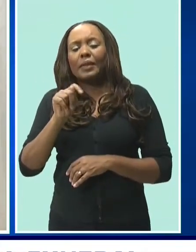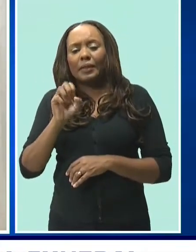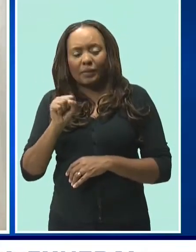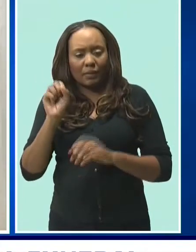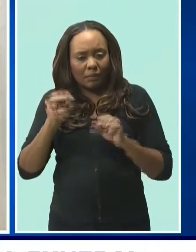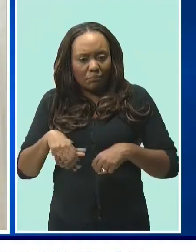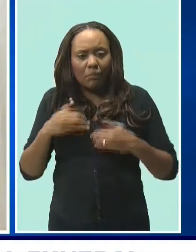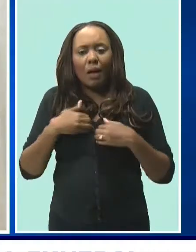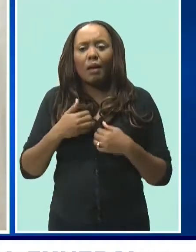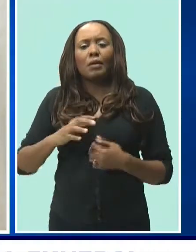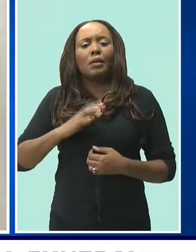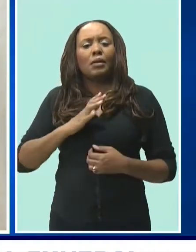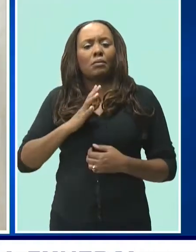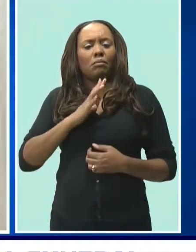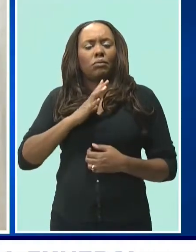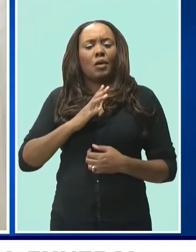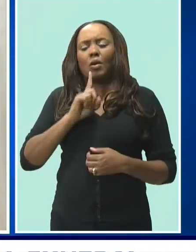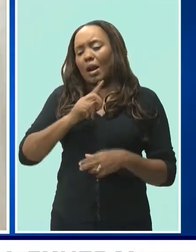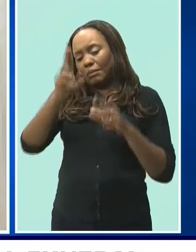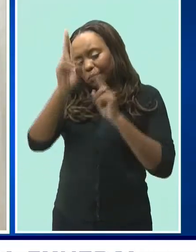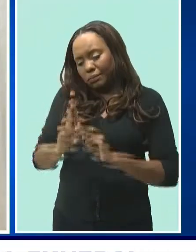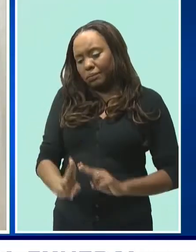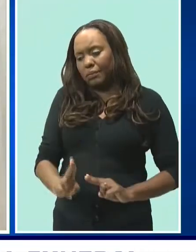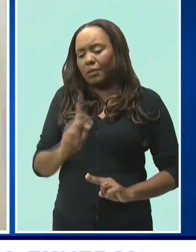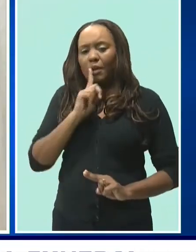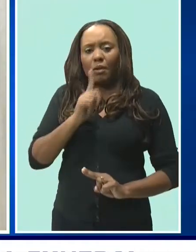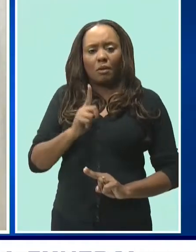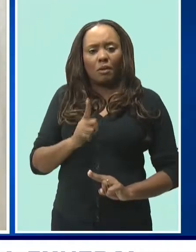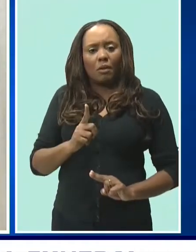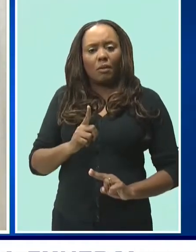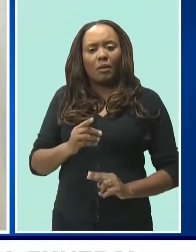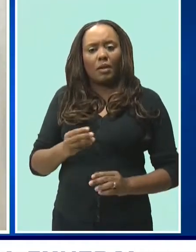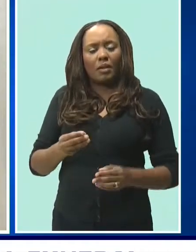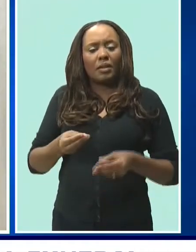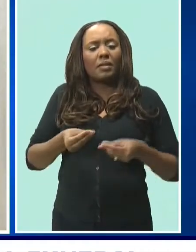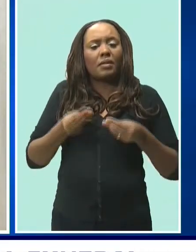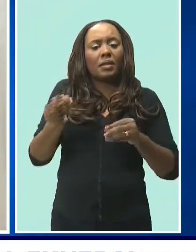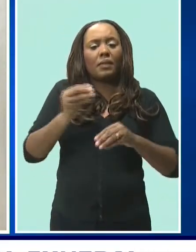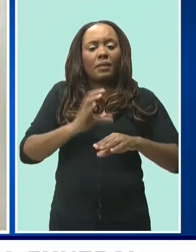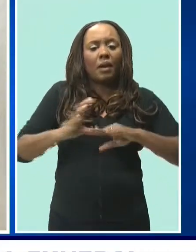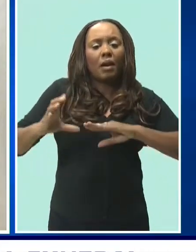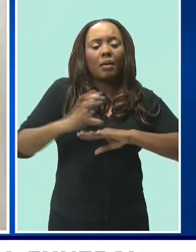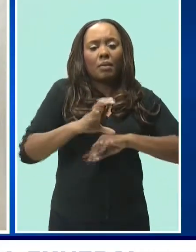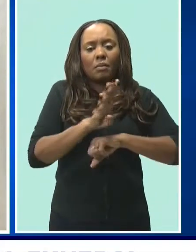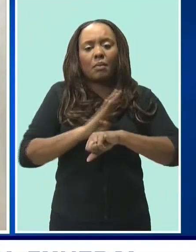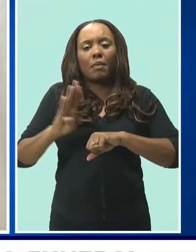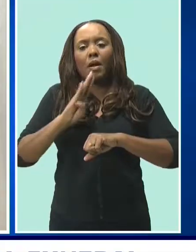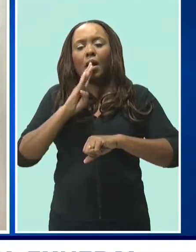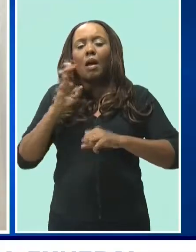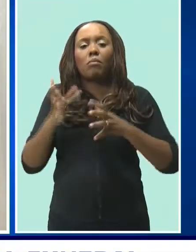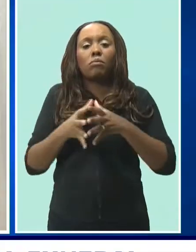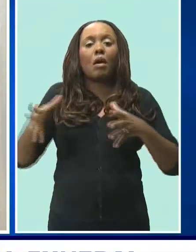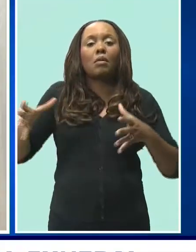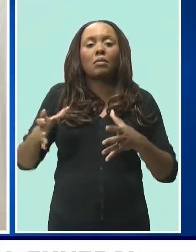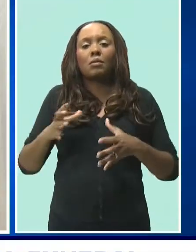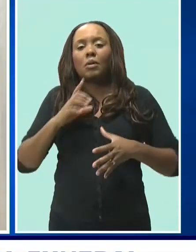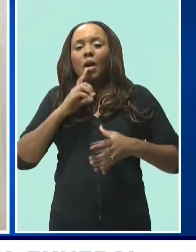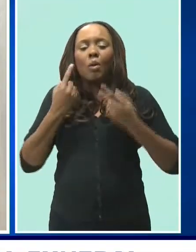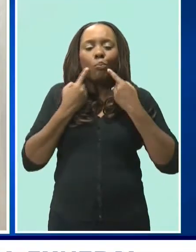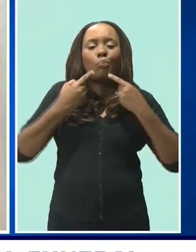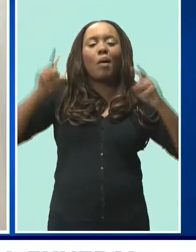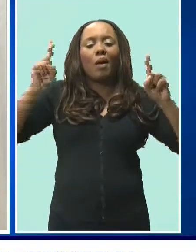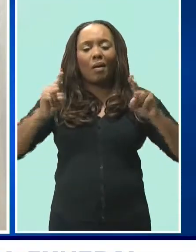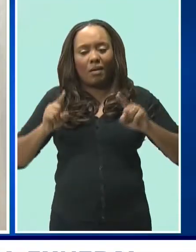the glory he brought to himself, to his country, and to the region by the high caliber of his sportsmanship